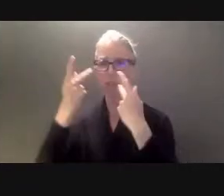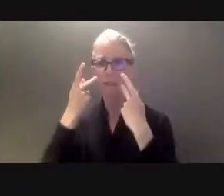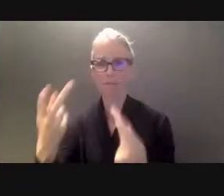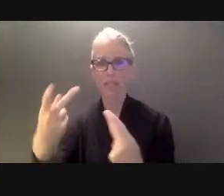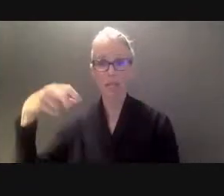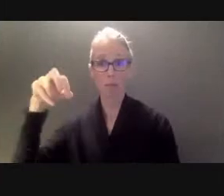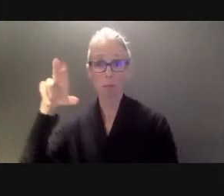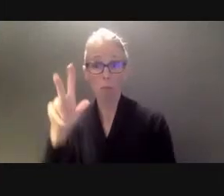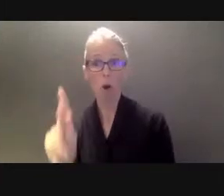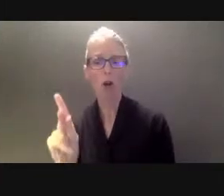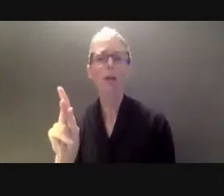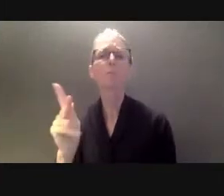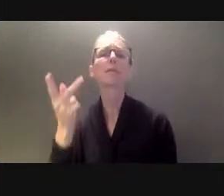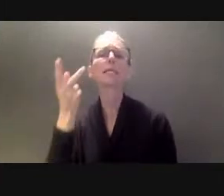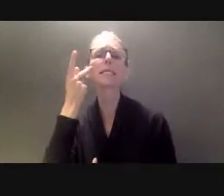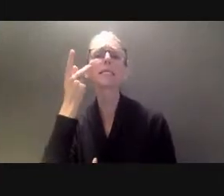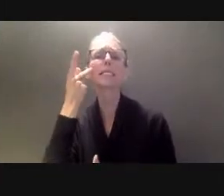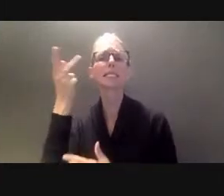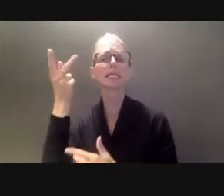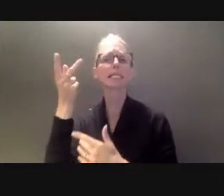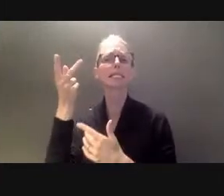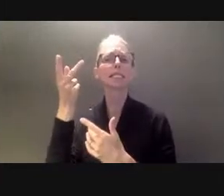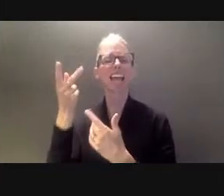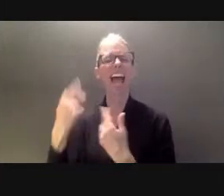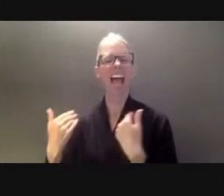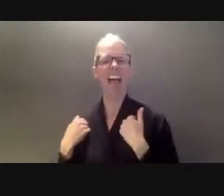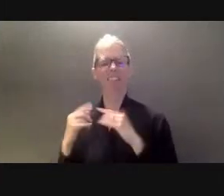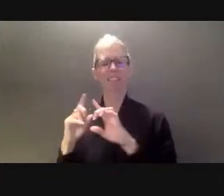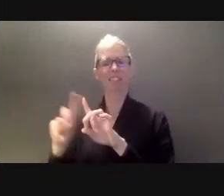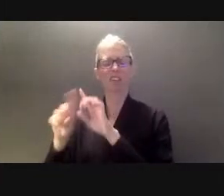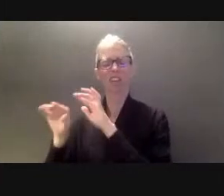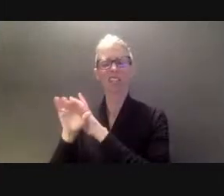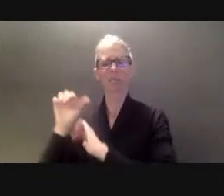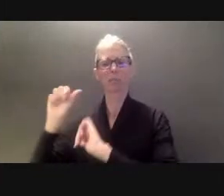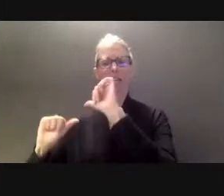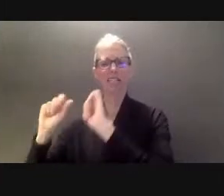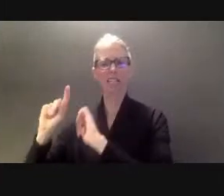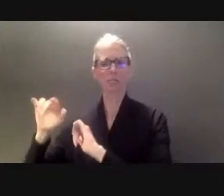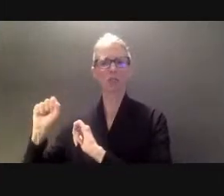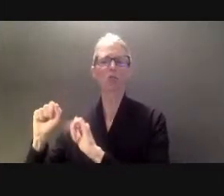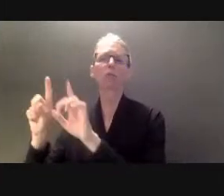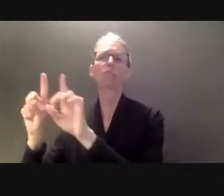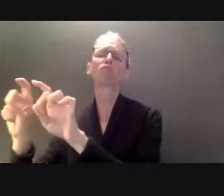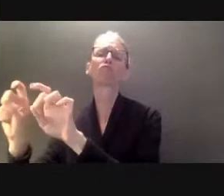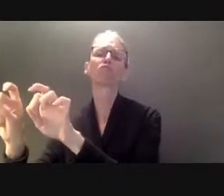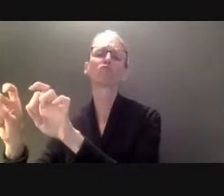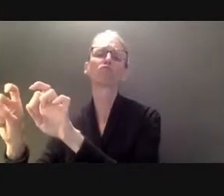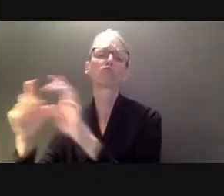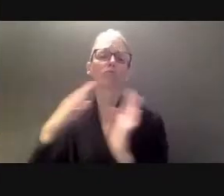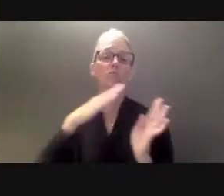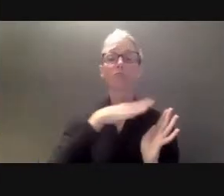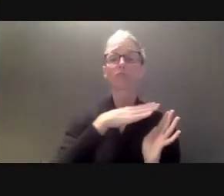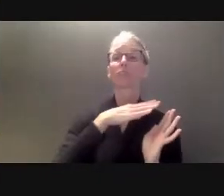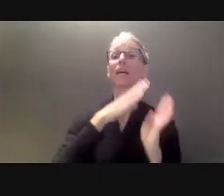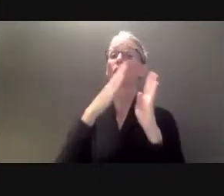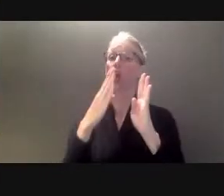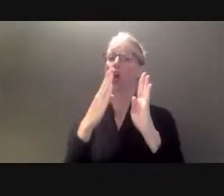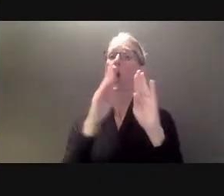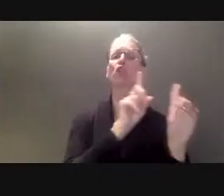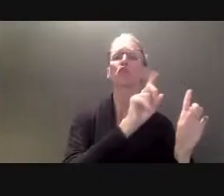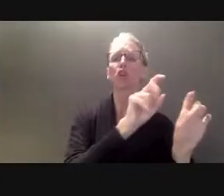test accessibility assessment tools, a national survey of people with disabilities and their caregivers on their